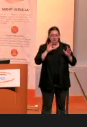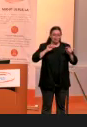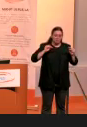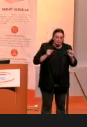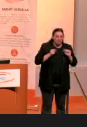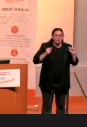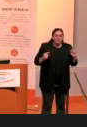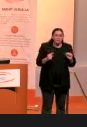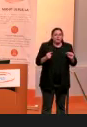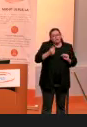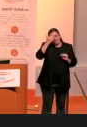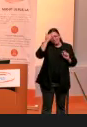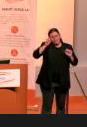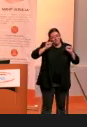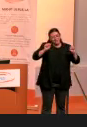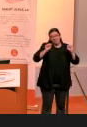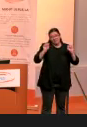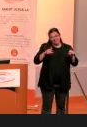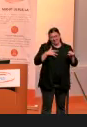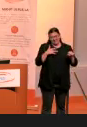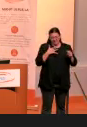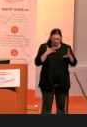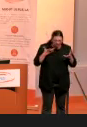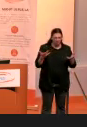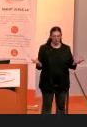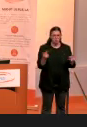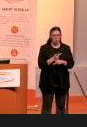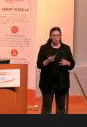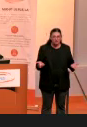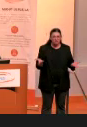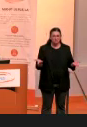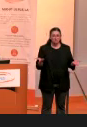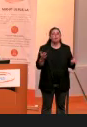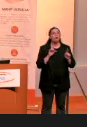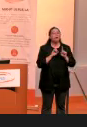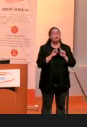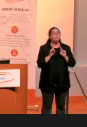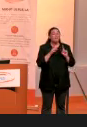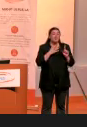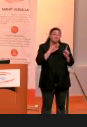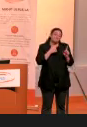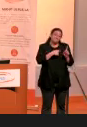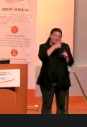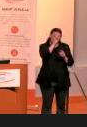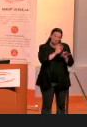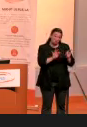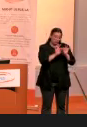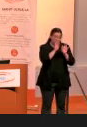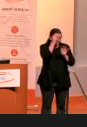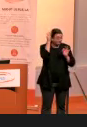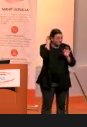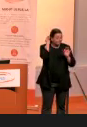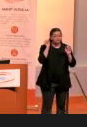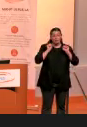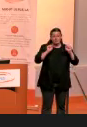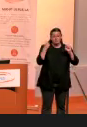I know sometimes even exercising can make you feel a little worse at first. But I think it's important to remember that when we're thinking about